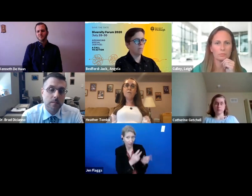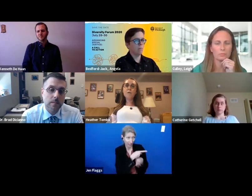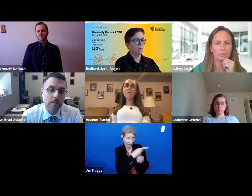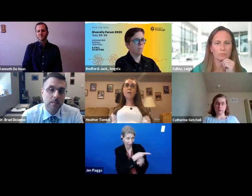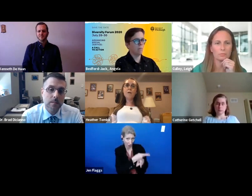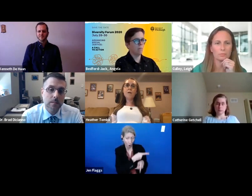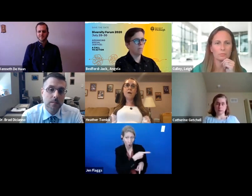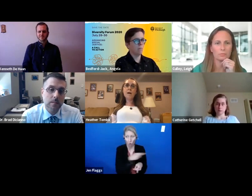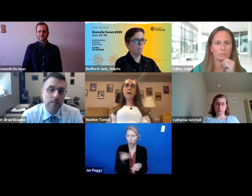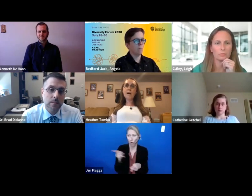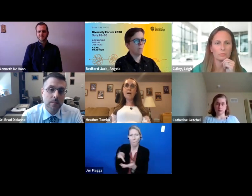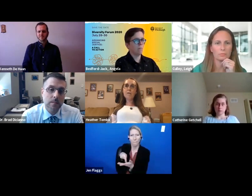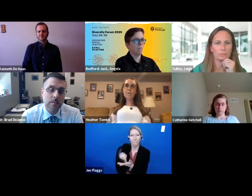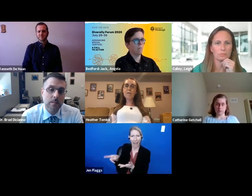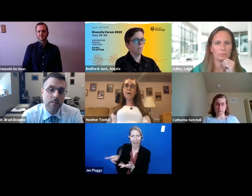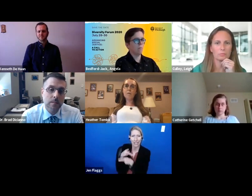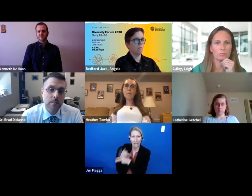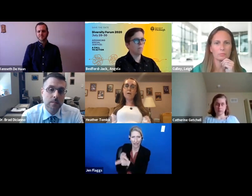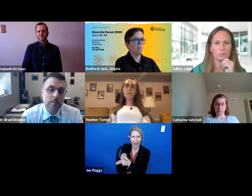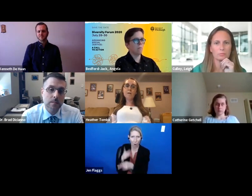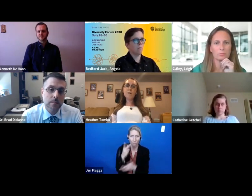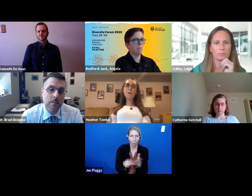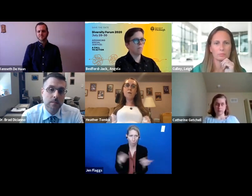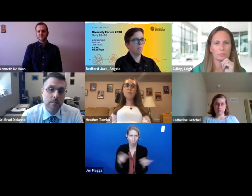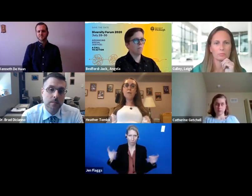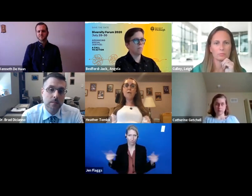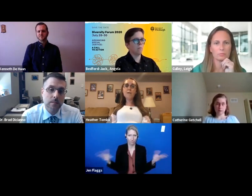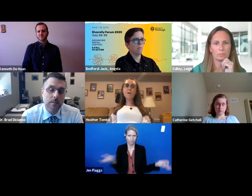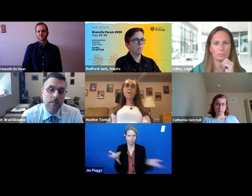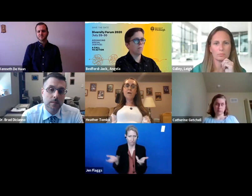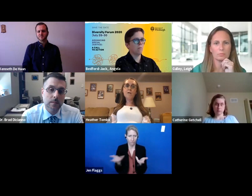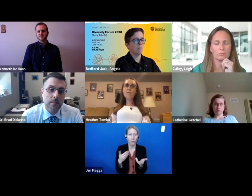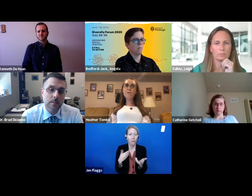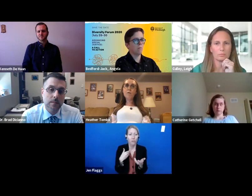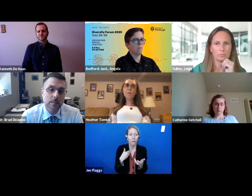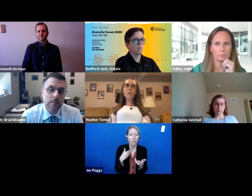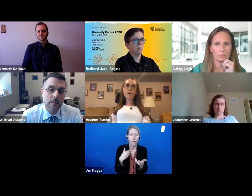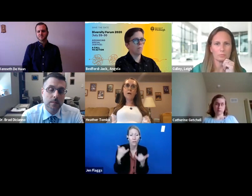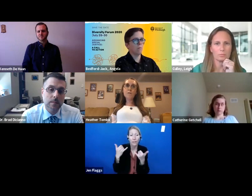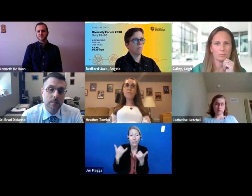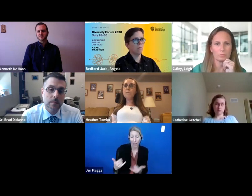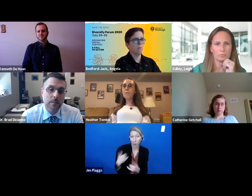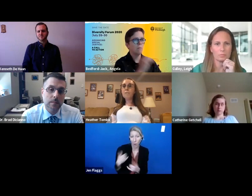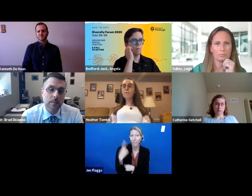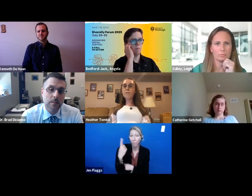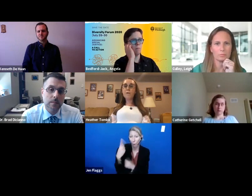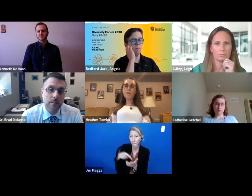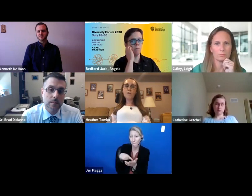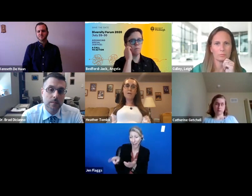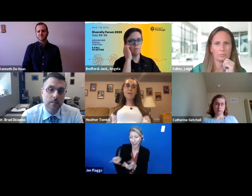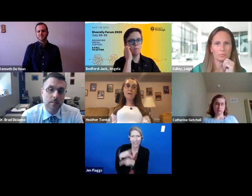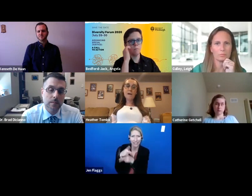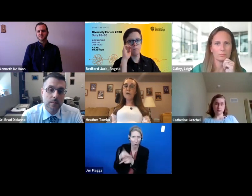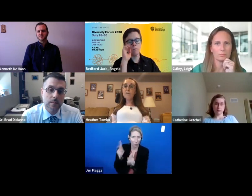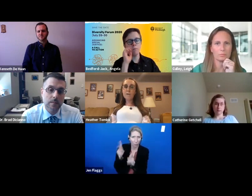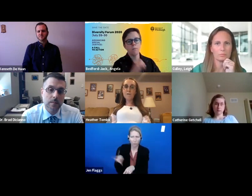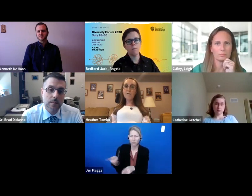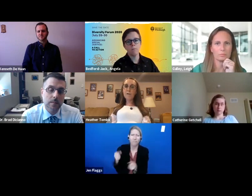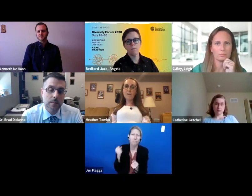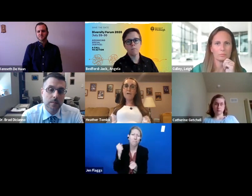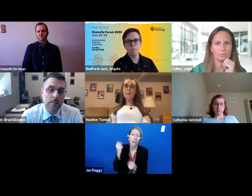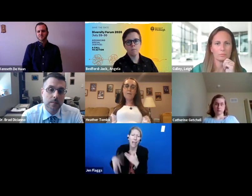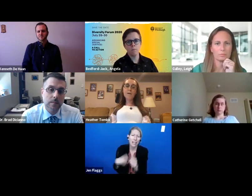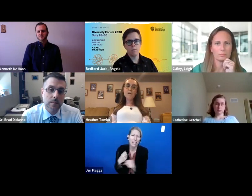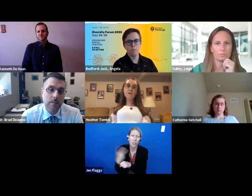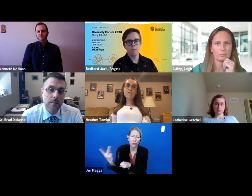And I have right now one paid caregiver who has been with me for years, and I trust